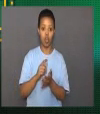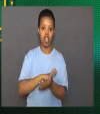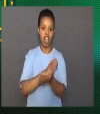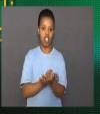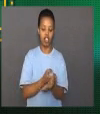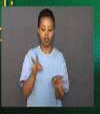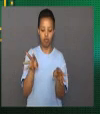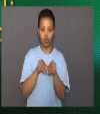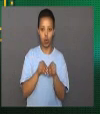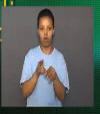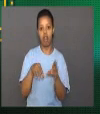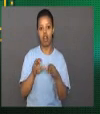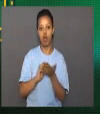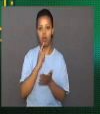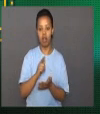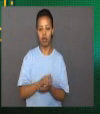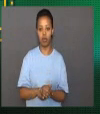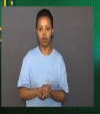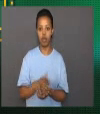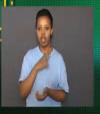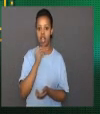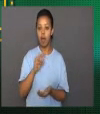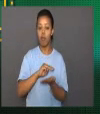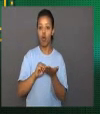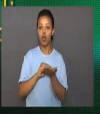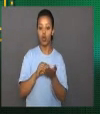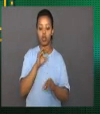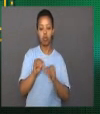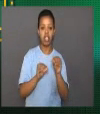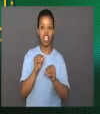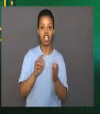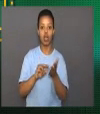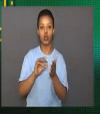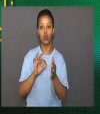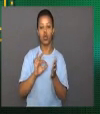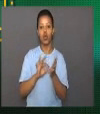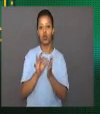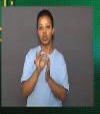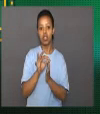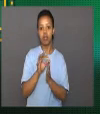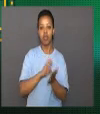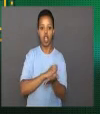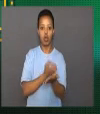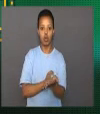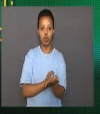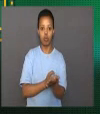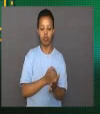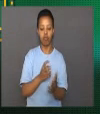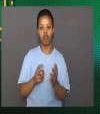energy. As the molecules move, the energy is also